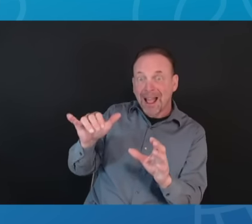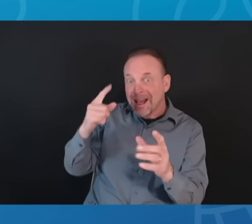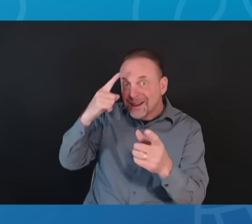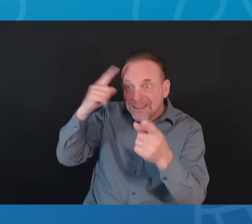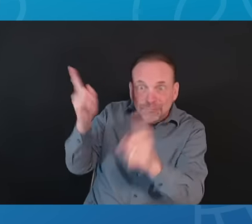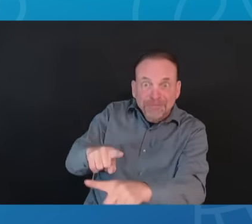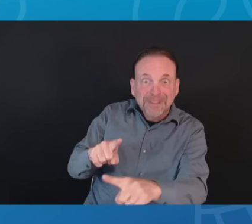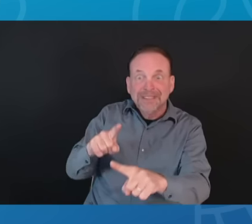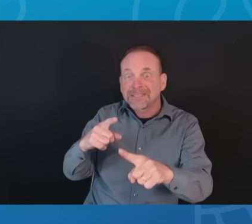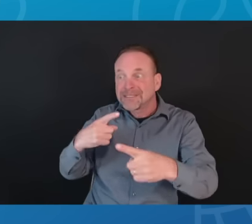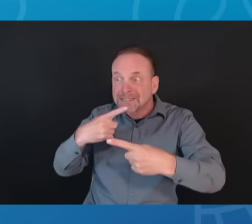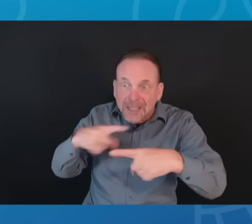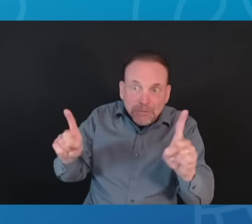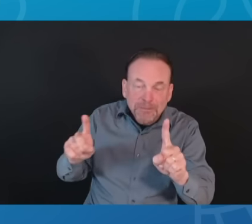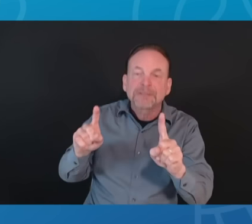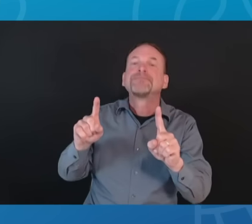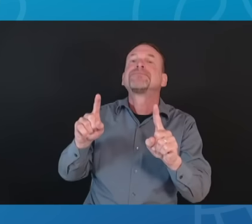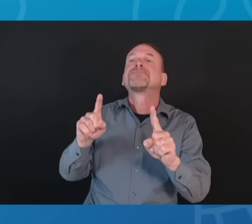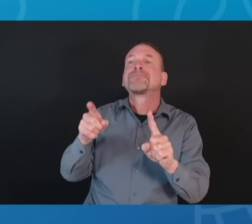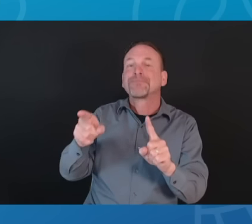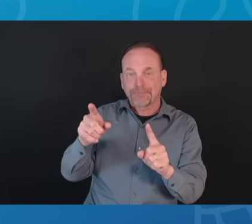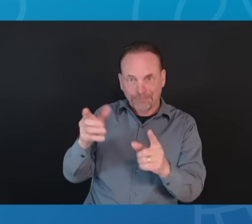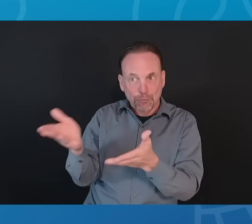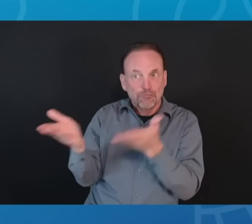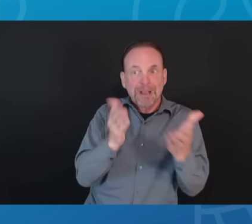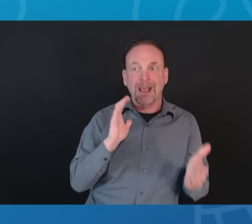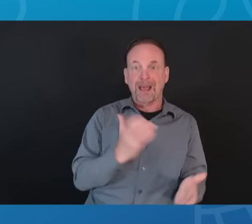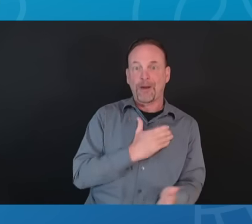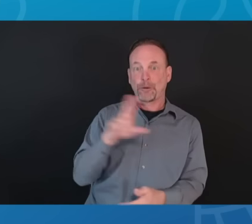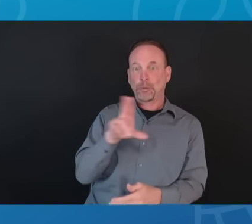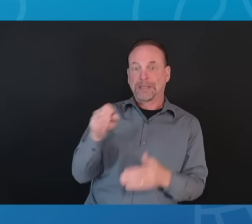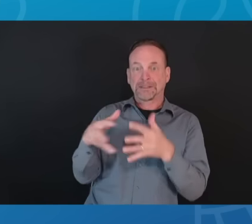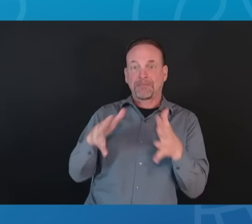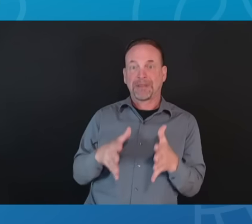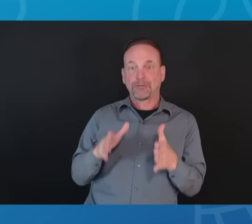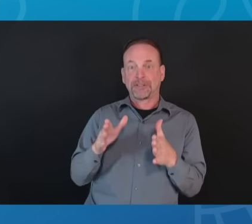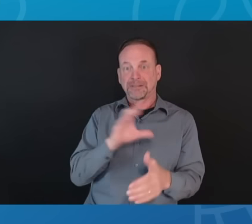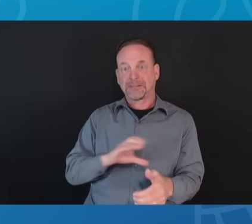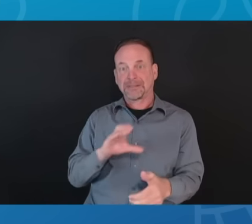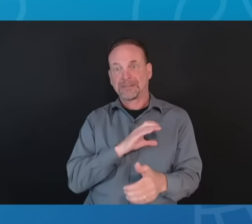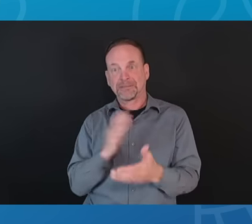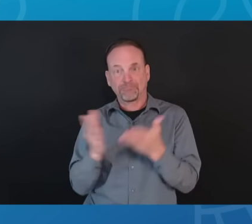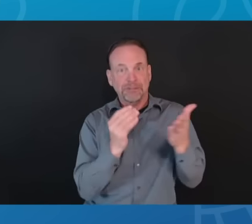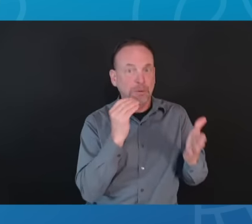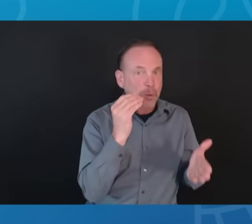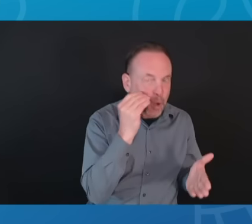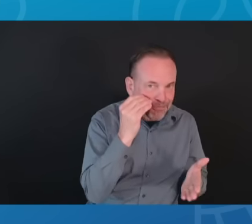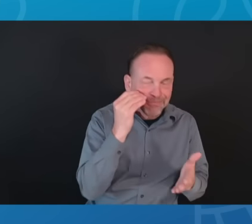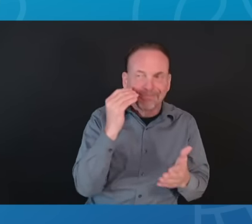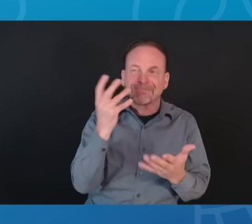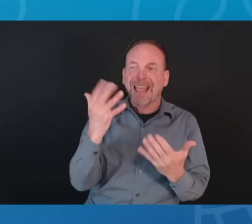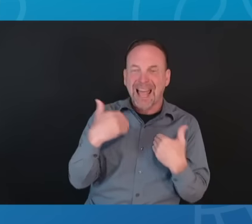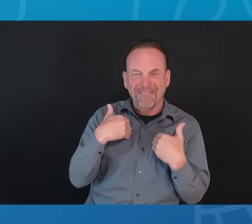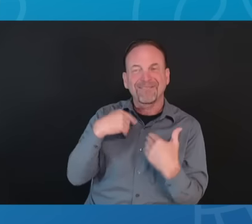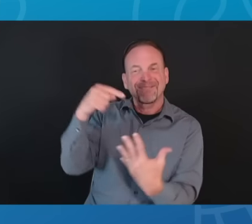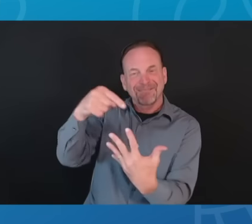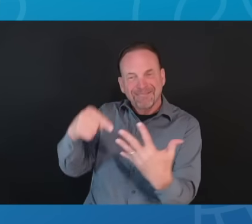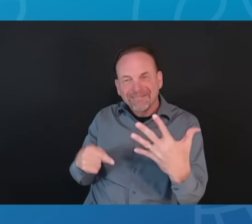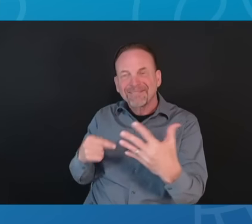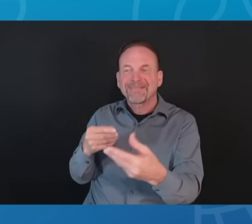difficult decisions with trade-offs involved. And we have to make the tough decisions to bring